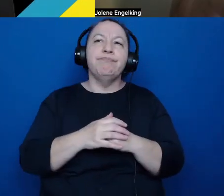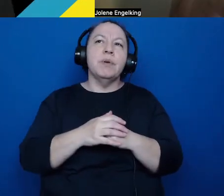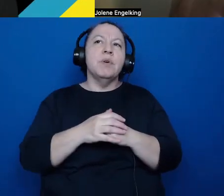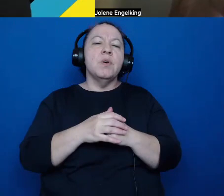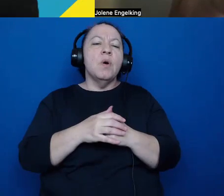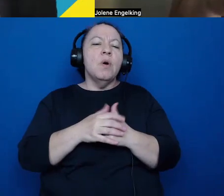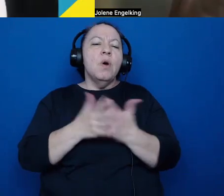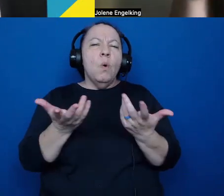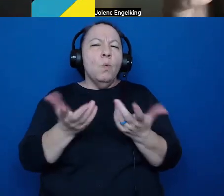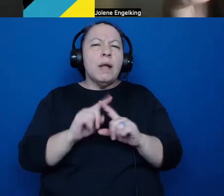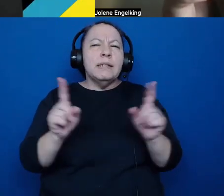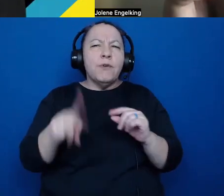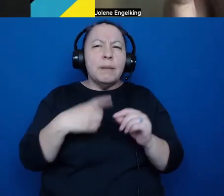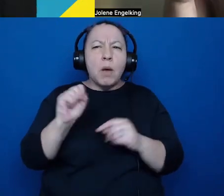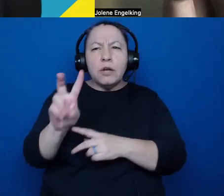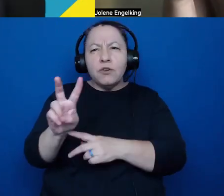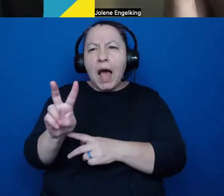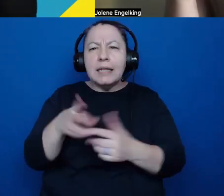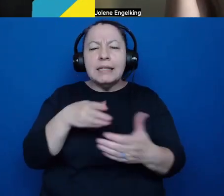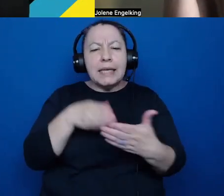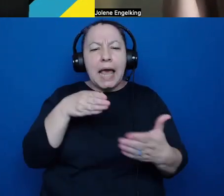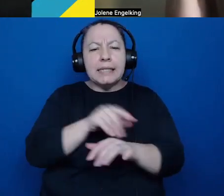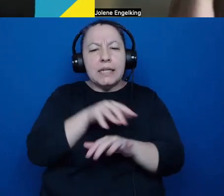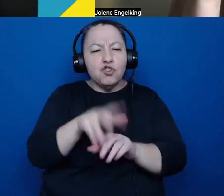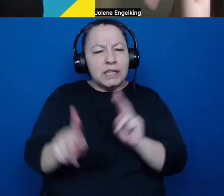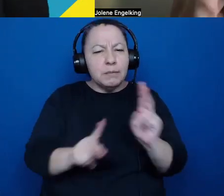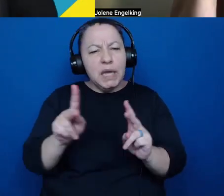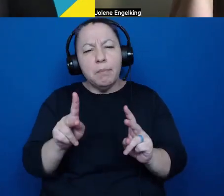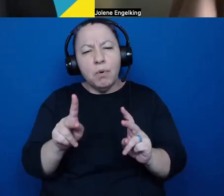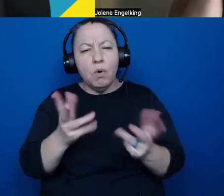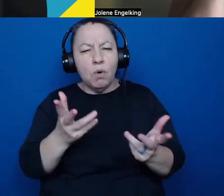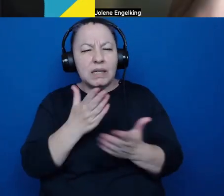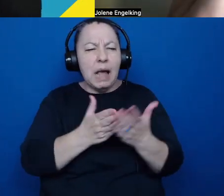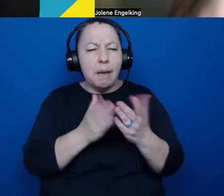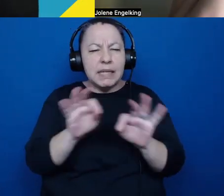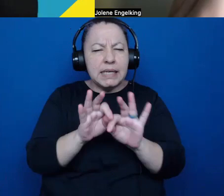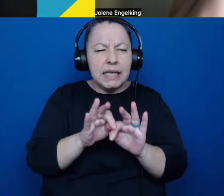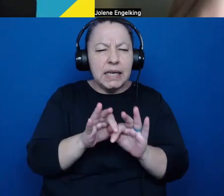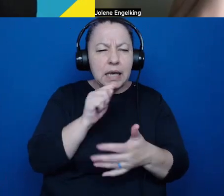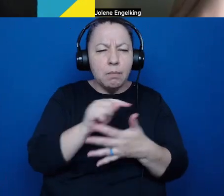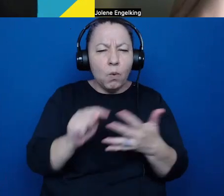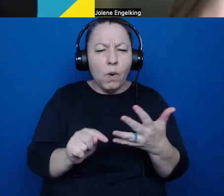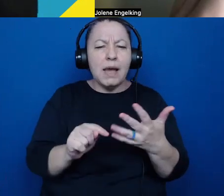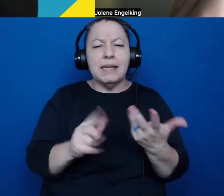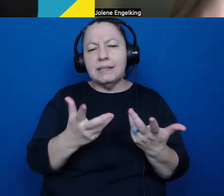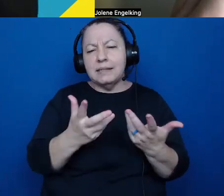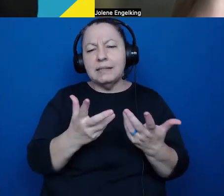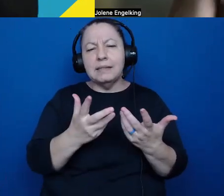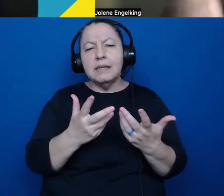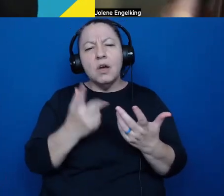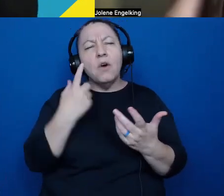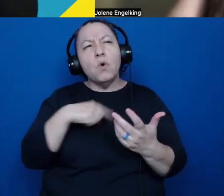is different about sexual violence against Indigenous people? What are some of those key things, just as kind of like a grounding that we should be thinking